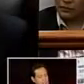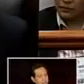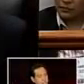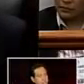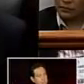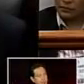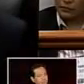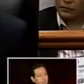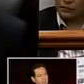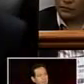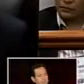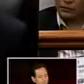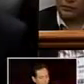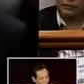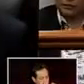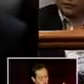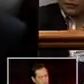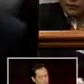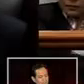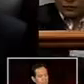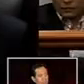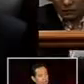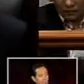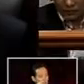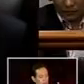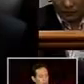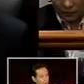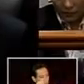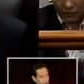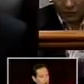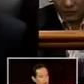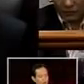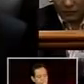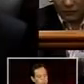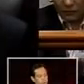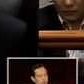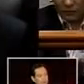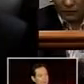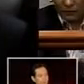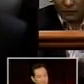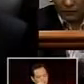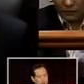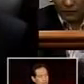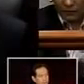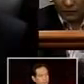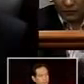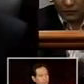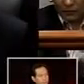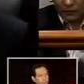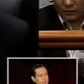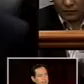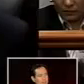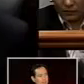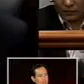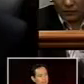when she did disclose without a court order or no direction from the court or for that matter matter a